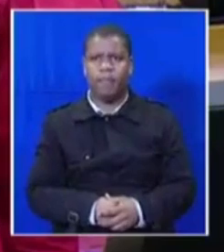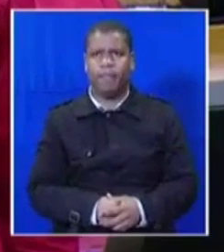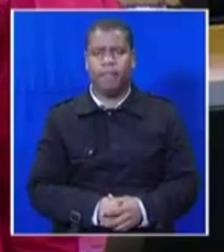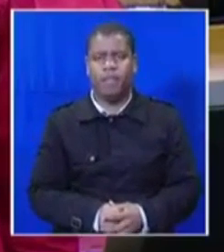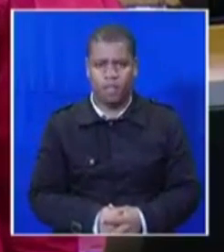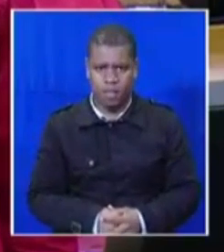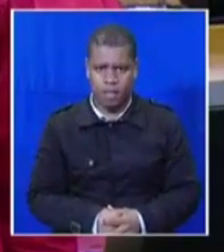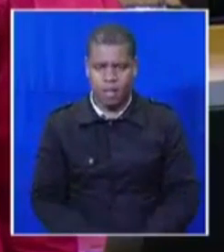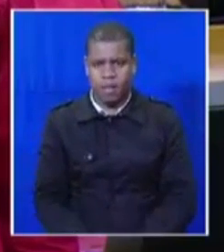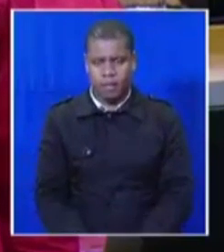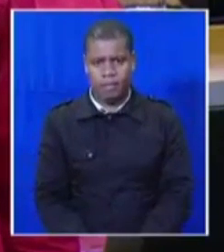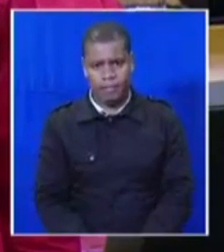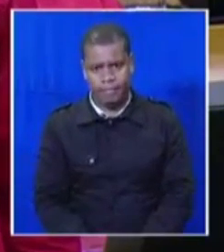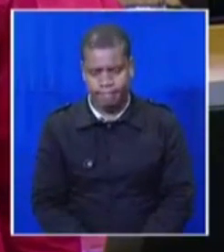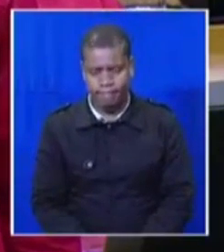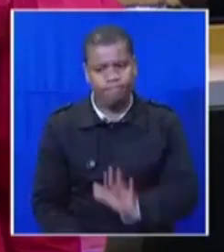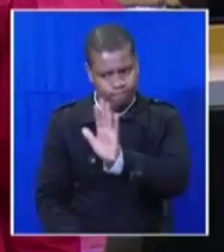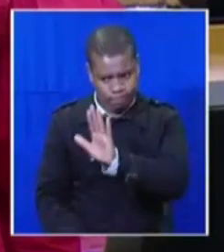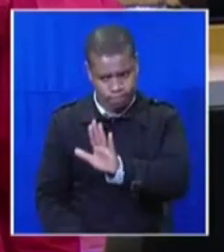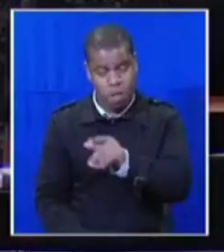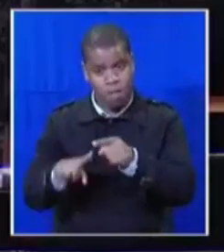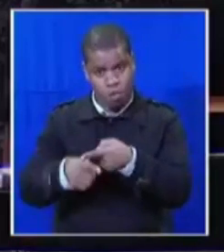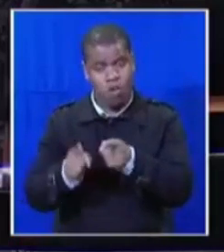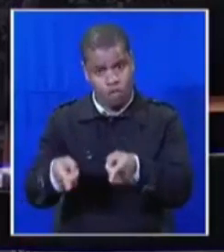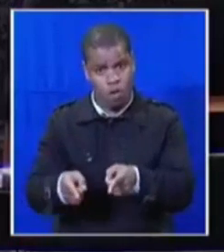Honorable I will come to your point of order.